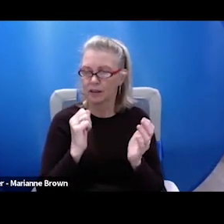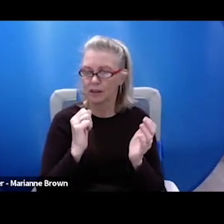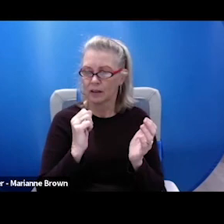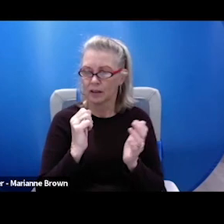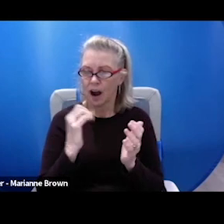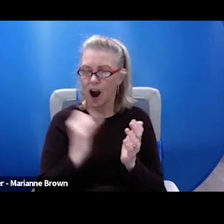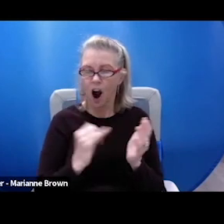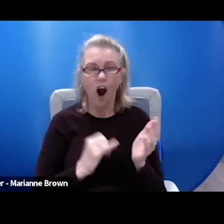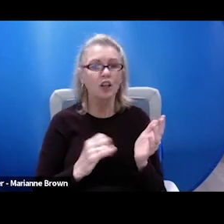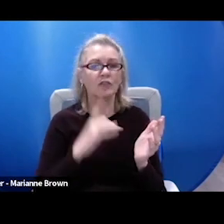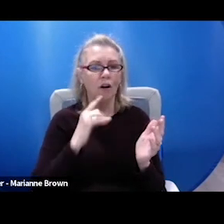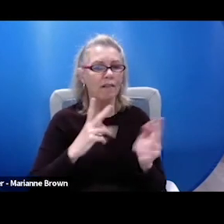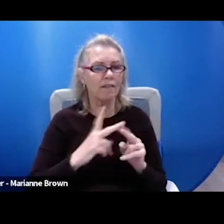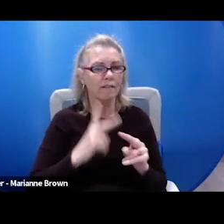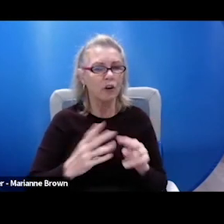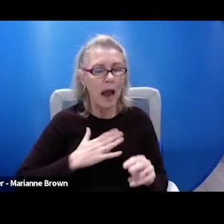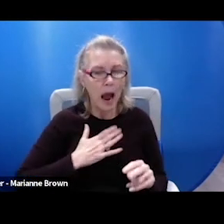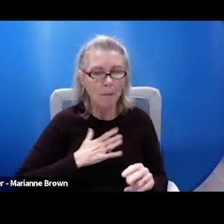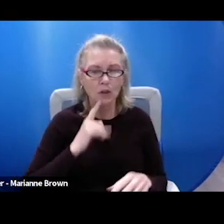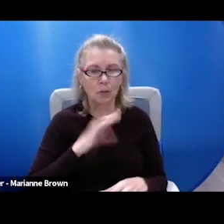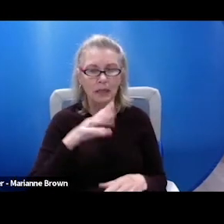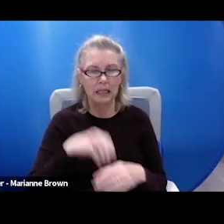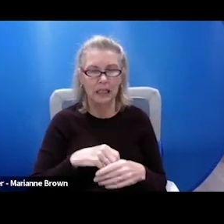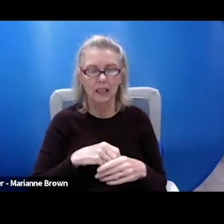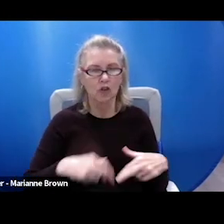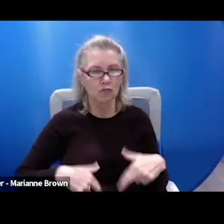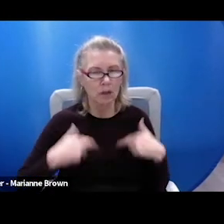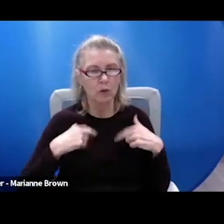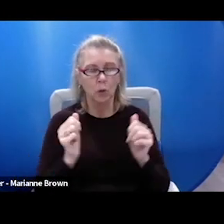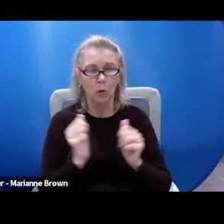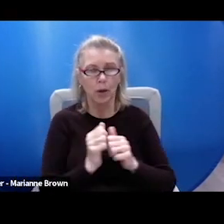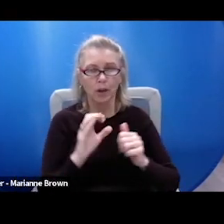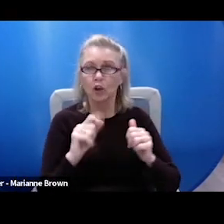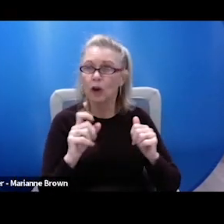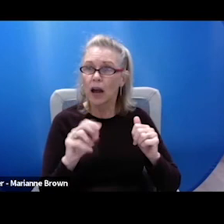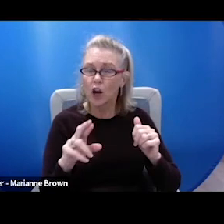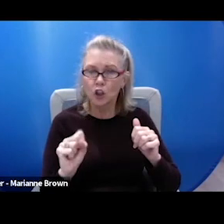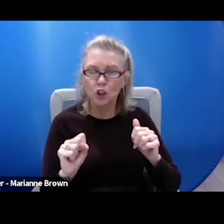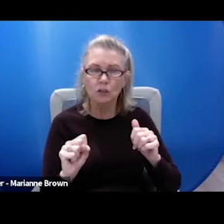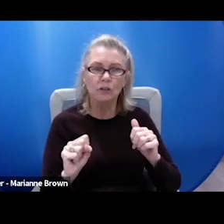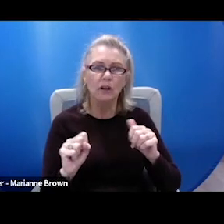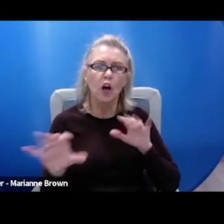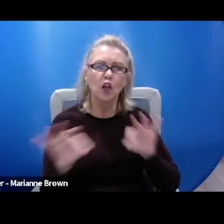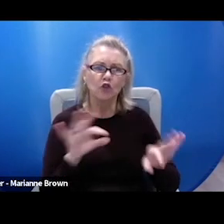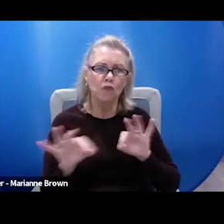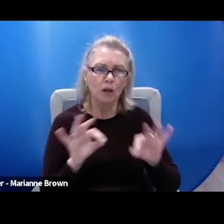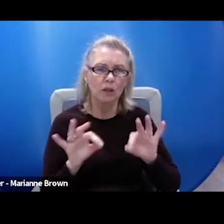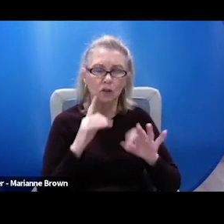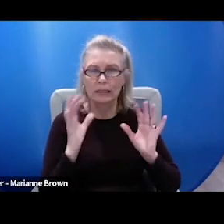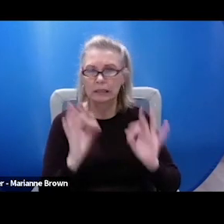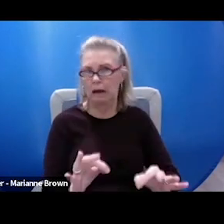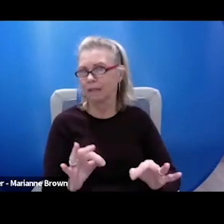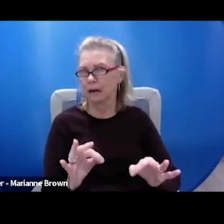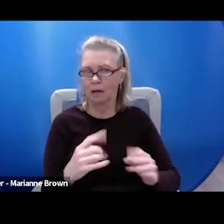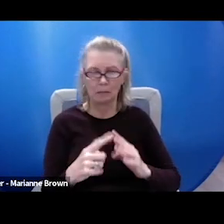are very, very happy to be in residence with curators as well. Curators are definitely among the most